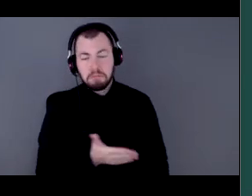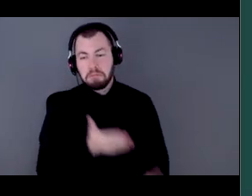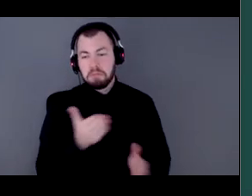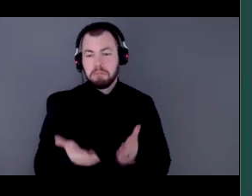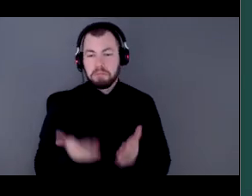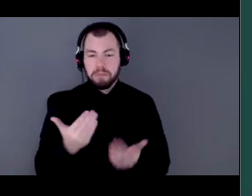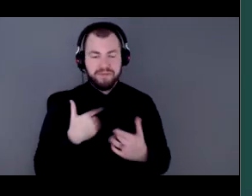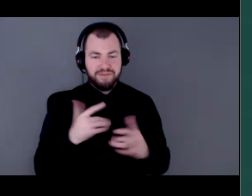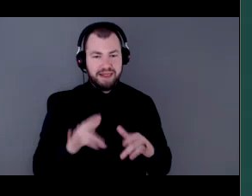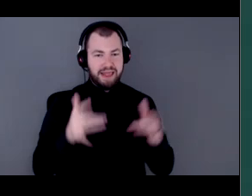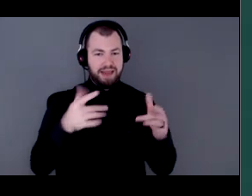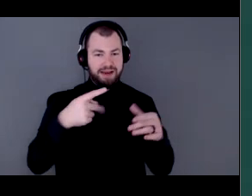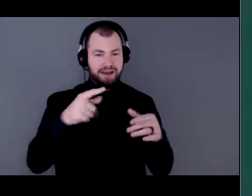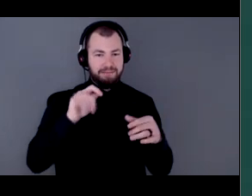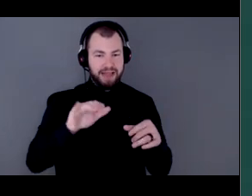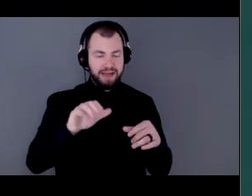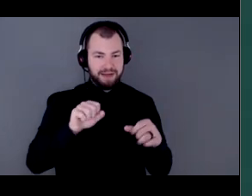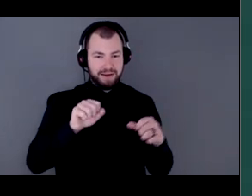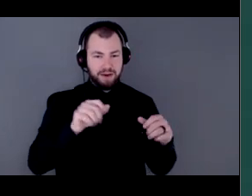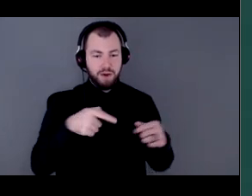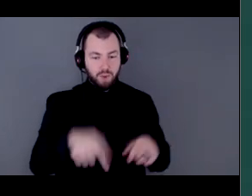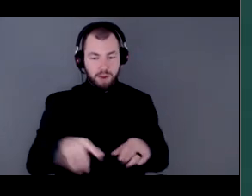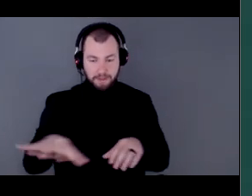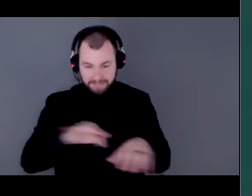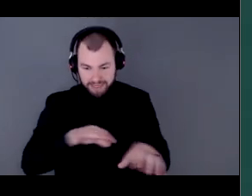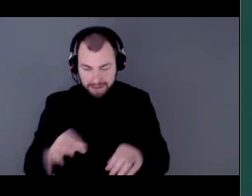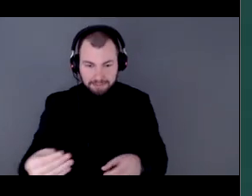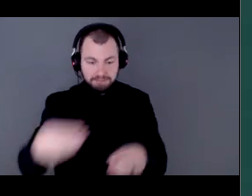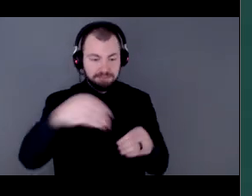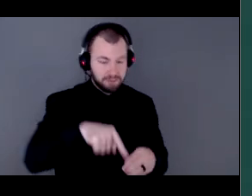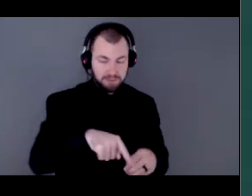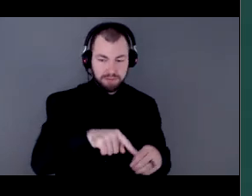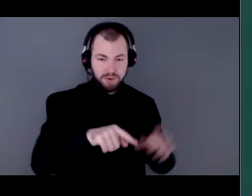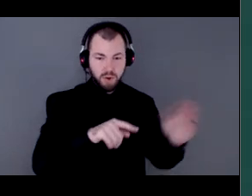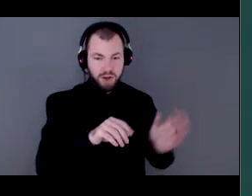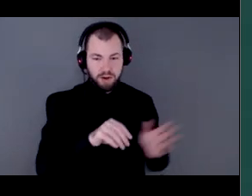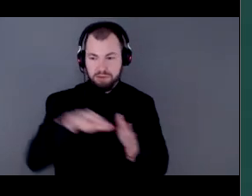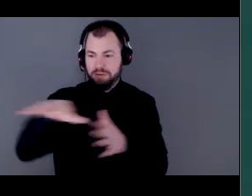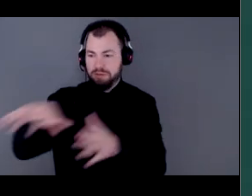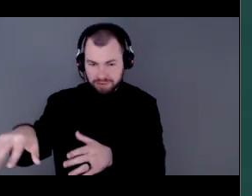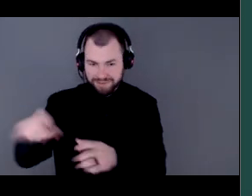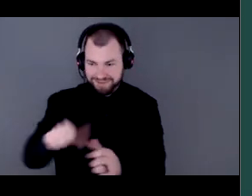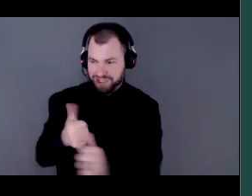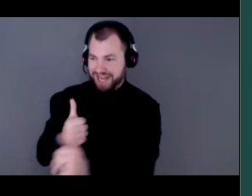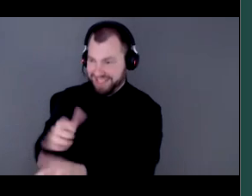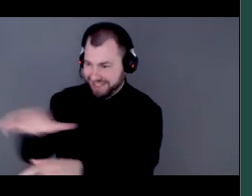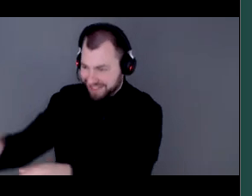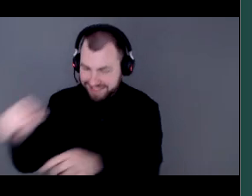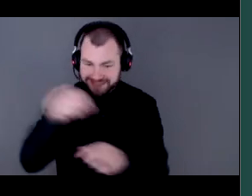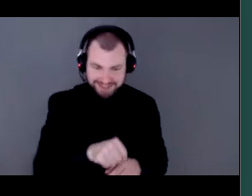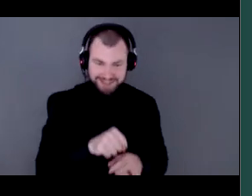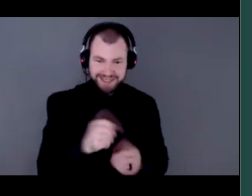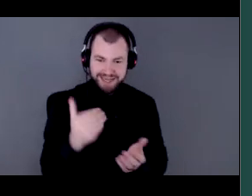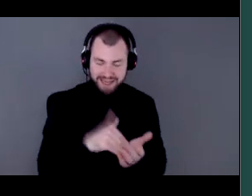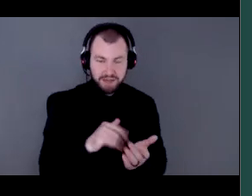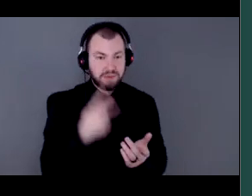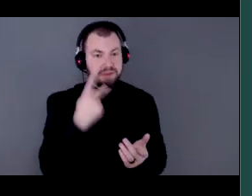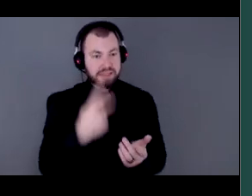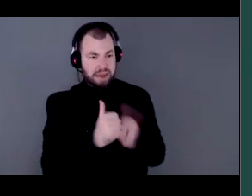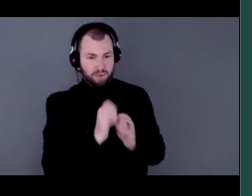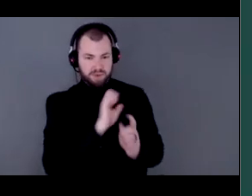of plastic. They blow it away while they're trying to pick things up, and they're having to go chase them. So they're seeing, you know, how the environment works. And one